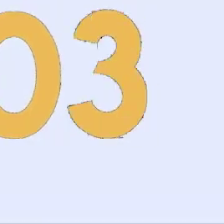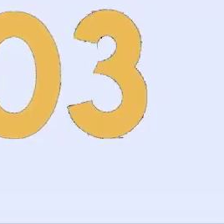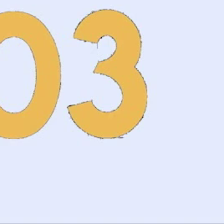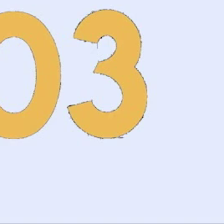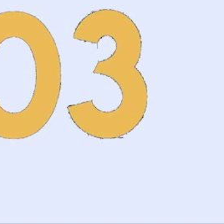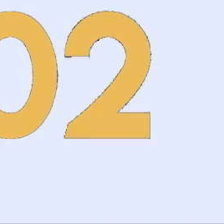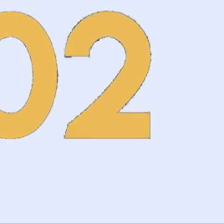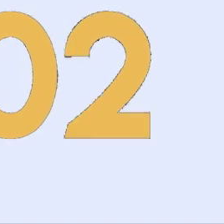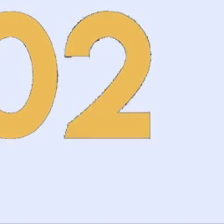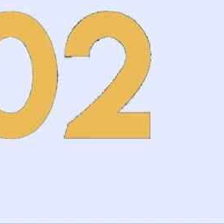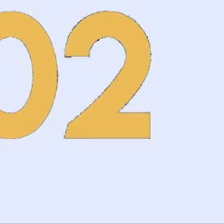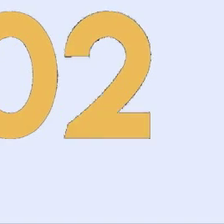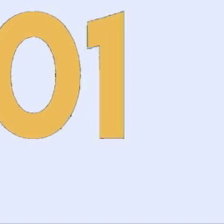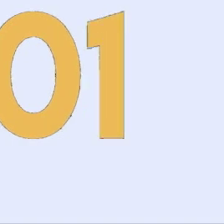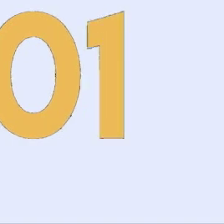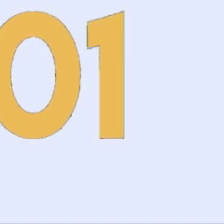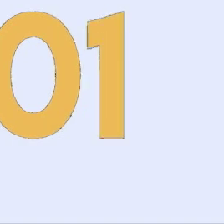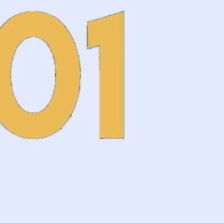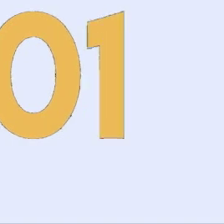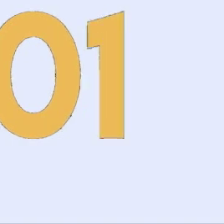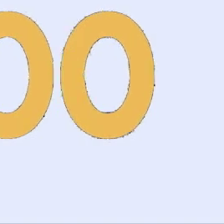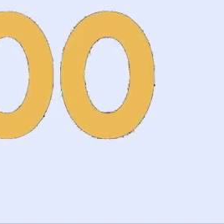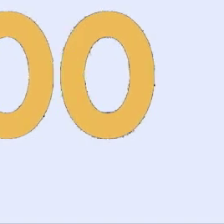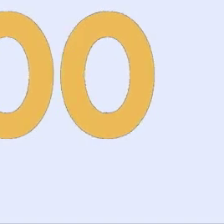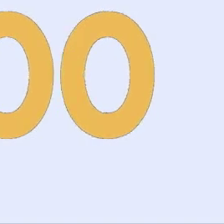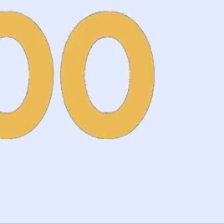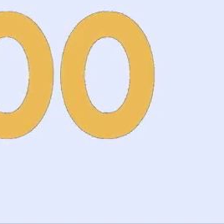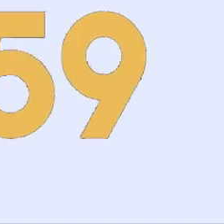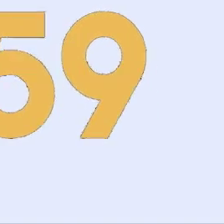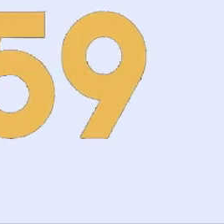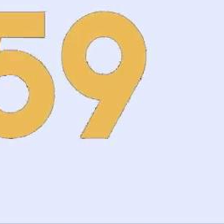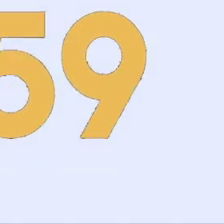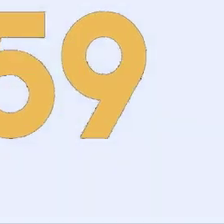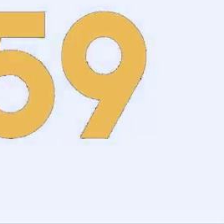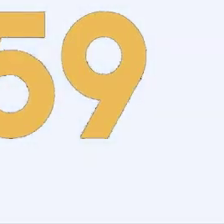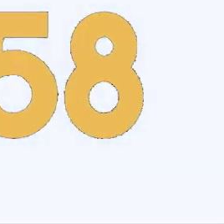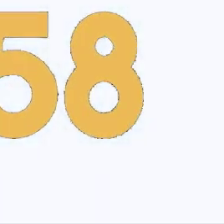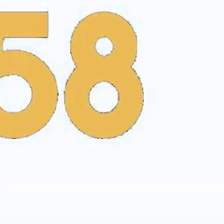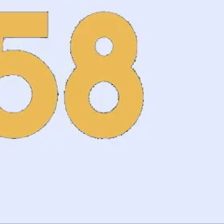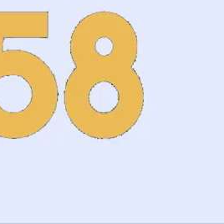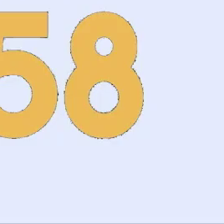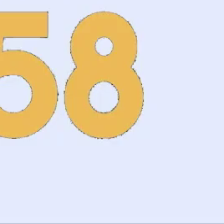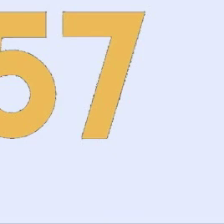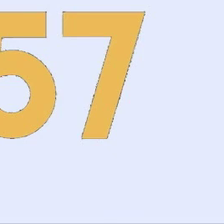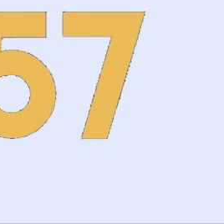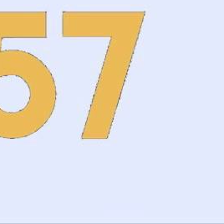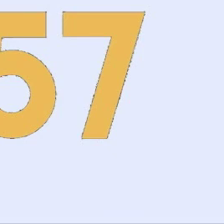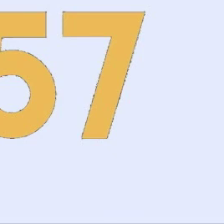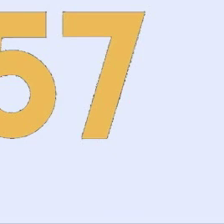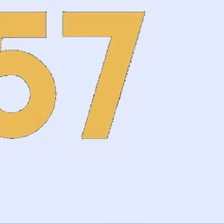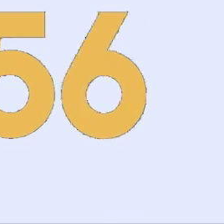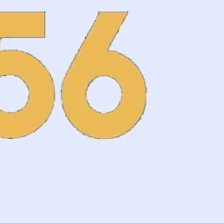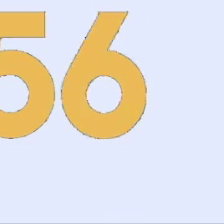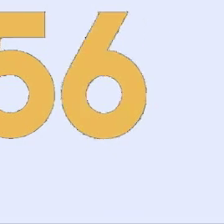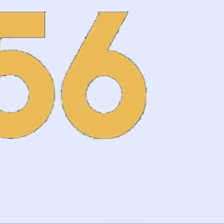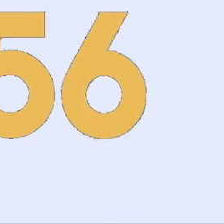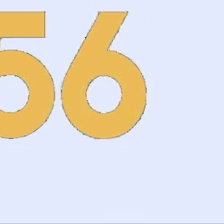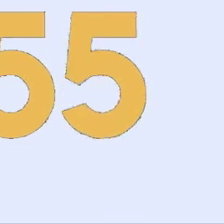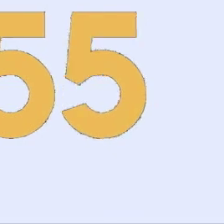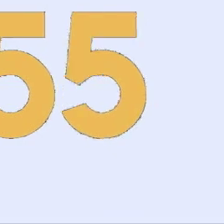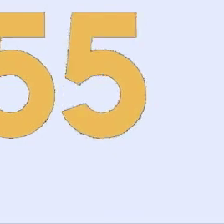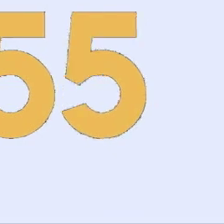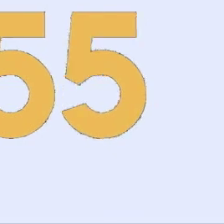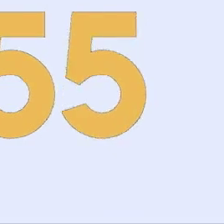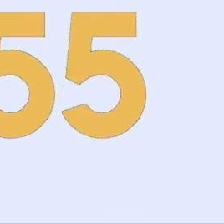a place where you belong. Give it strength to carry on. Open your